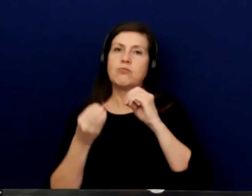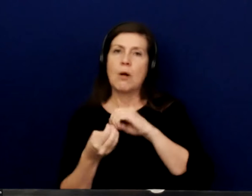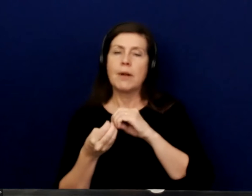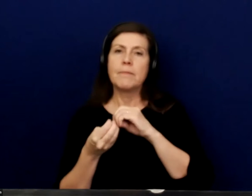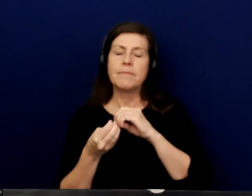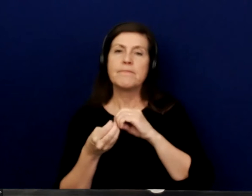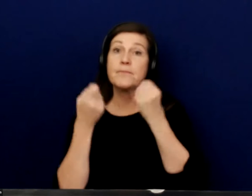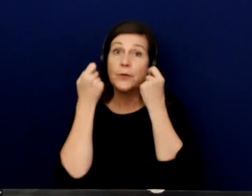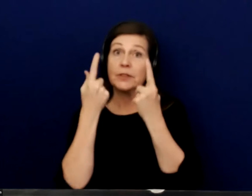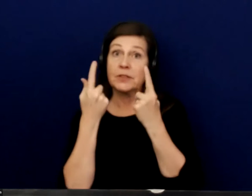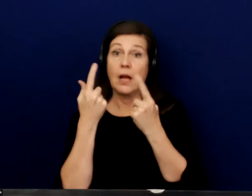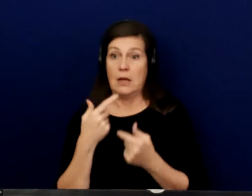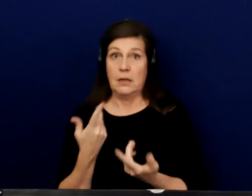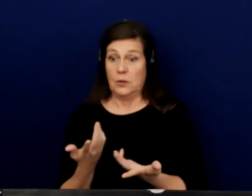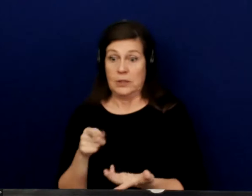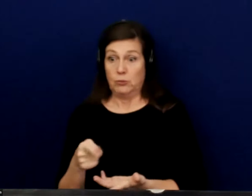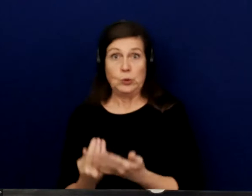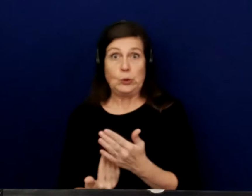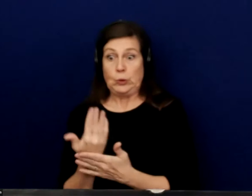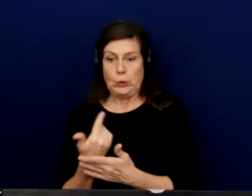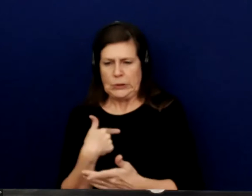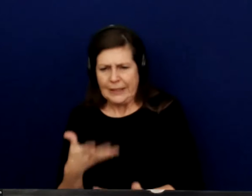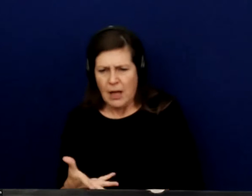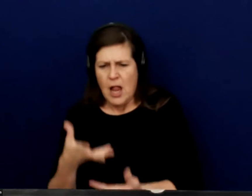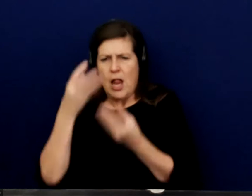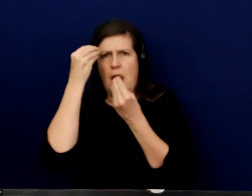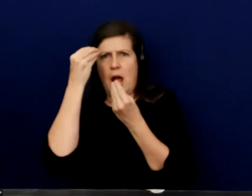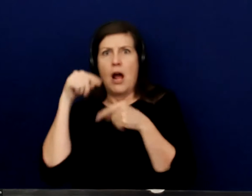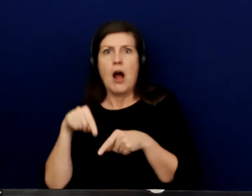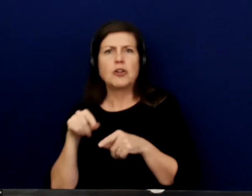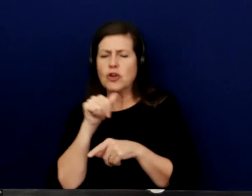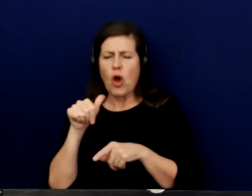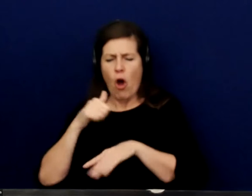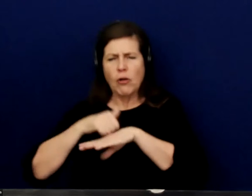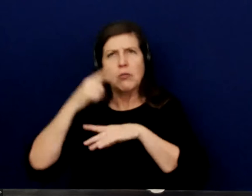understand when you learn things that is not so concrete. It's very hard to value that.